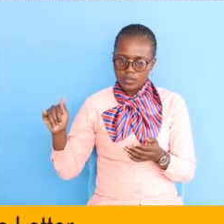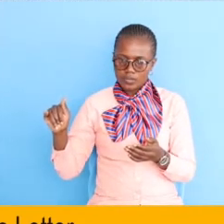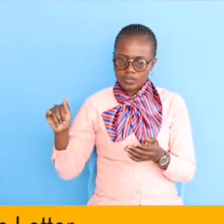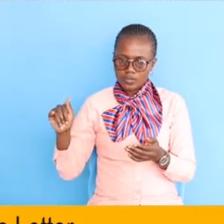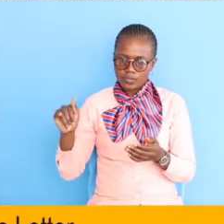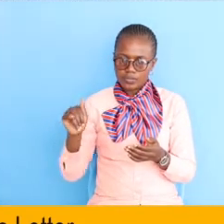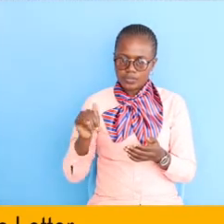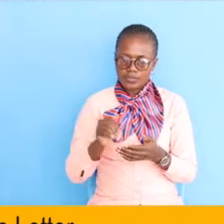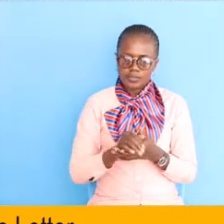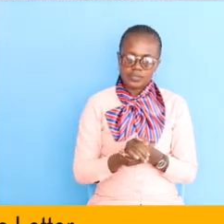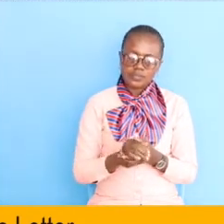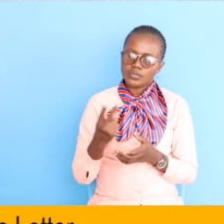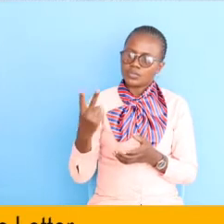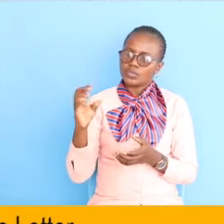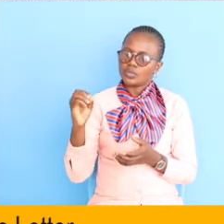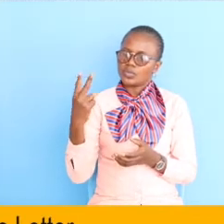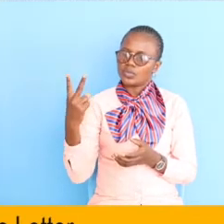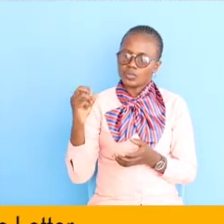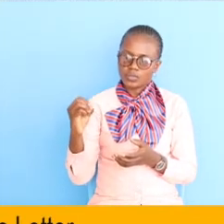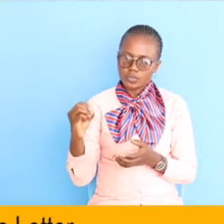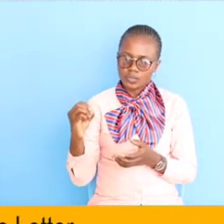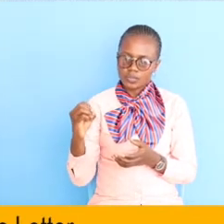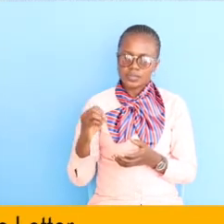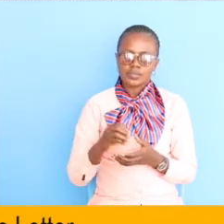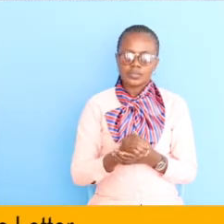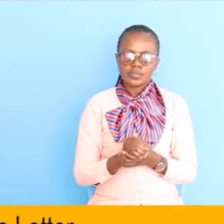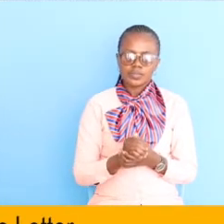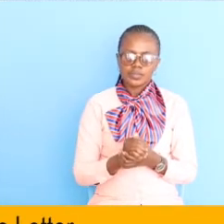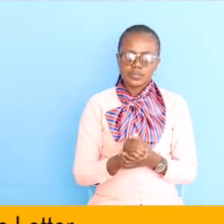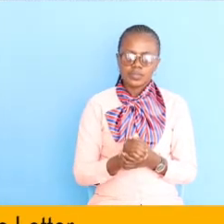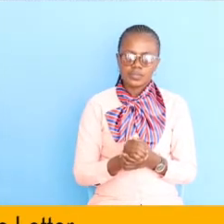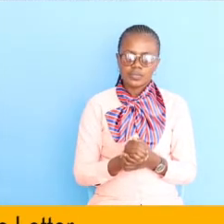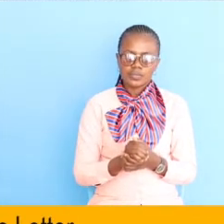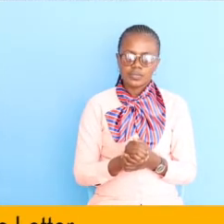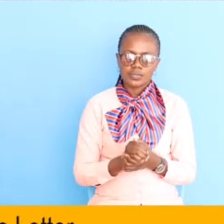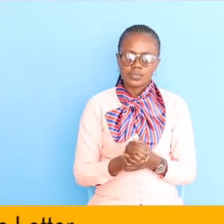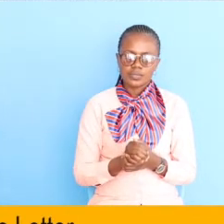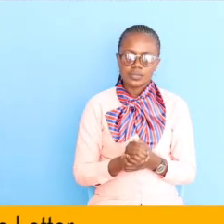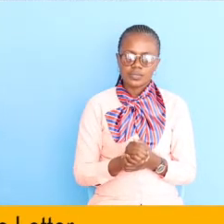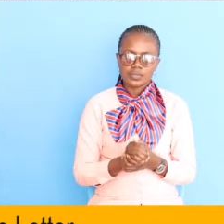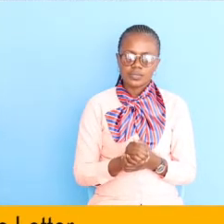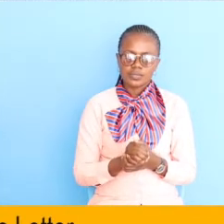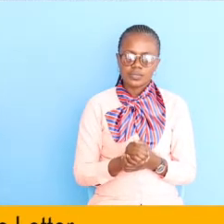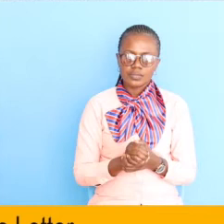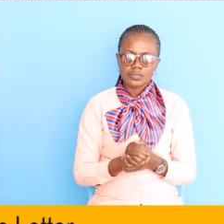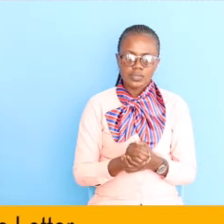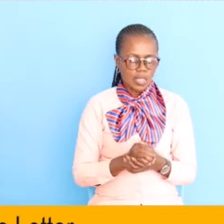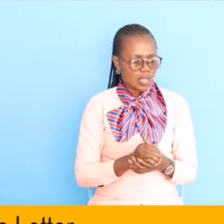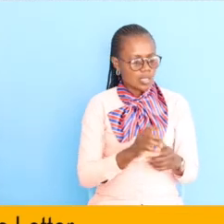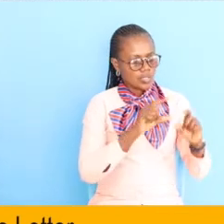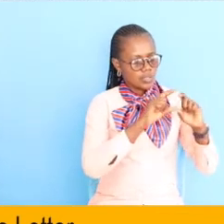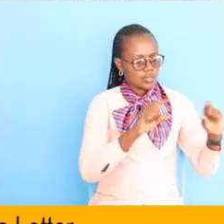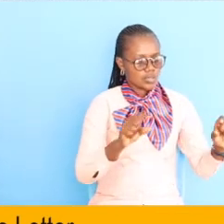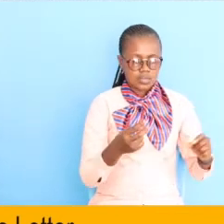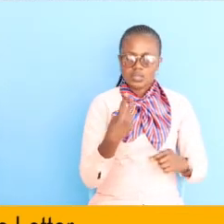most involve referencing. So it is the very first sentence here tries to show that